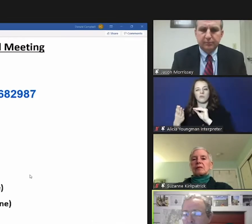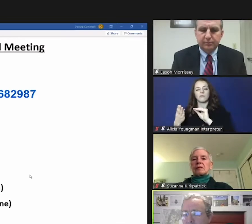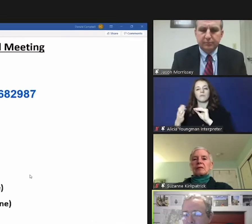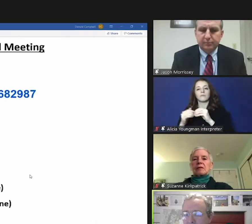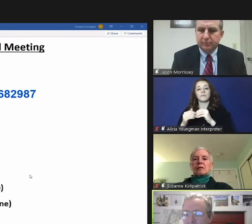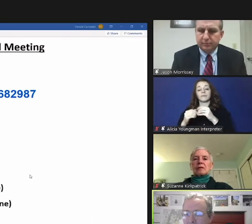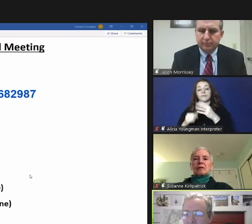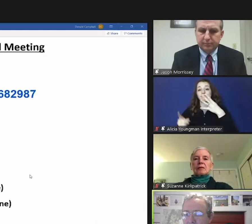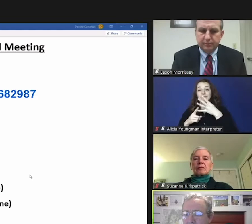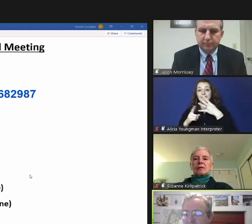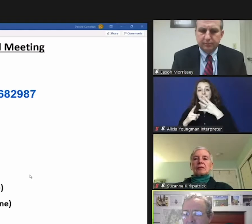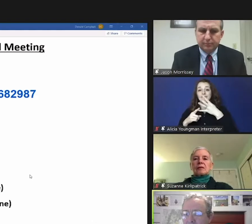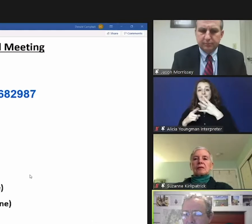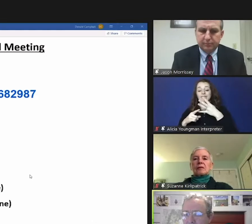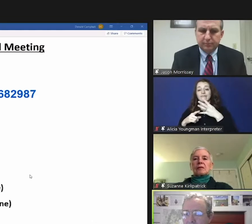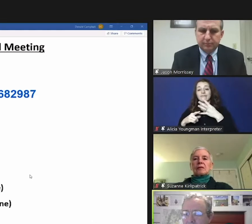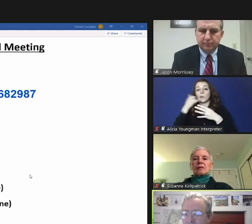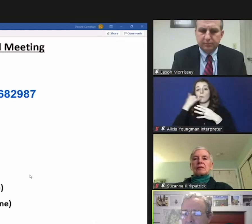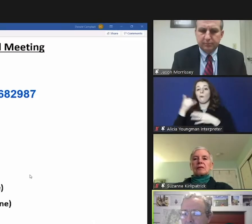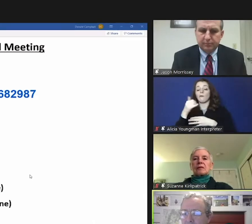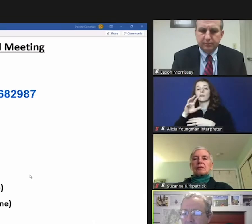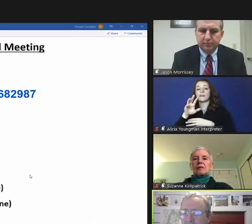The fourth way is to dial